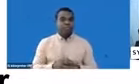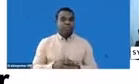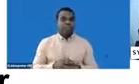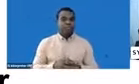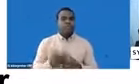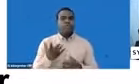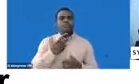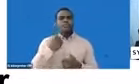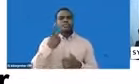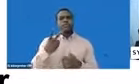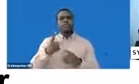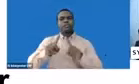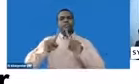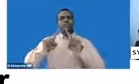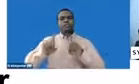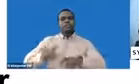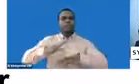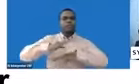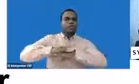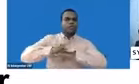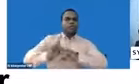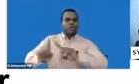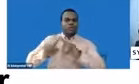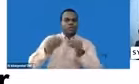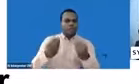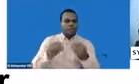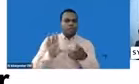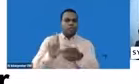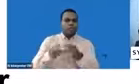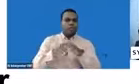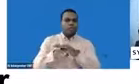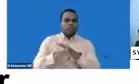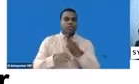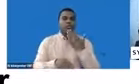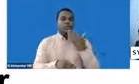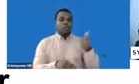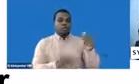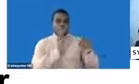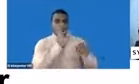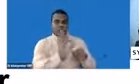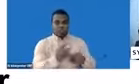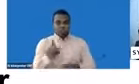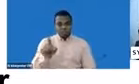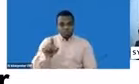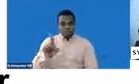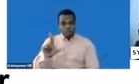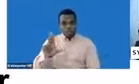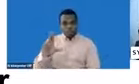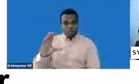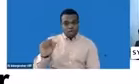Compensation for feedback, would that make people provide more feedback?